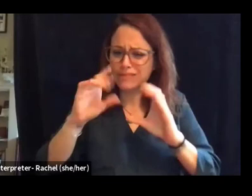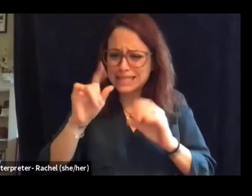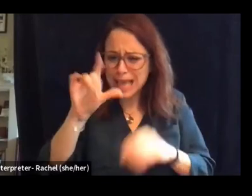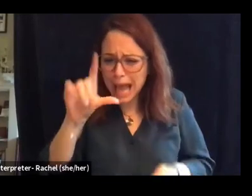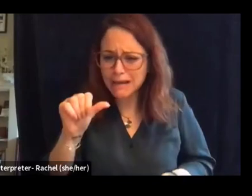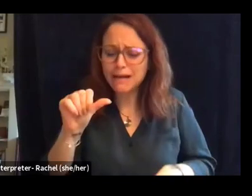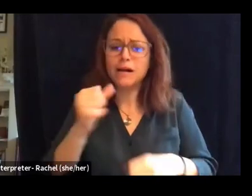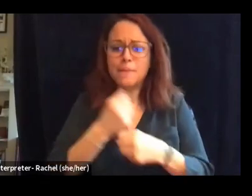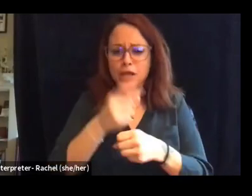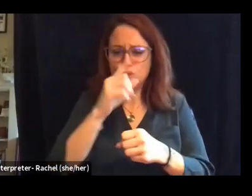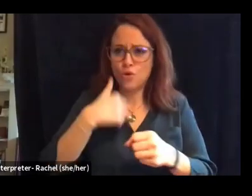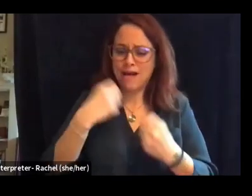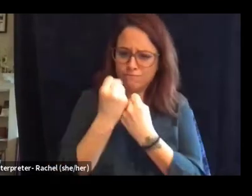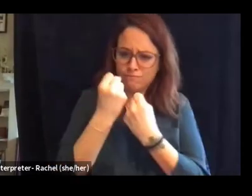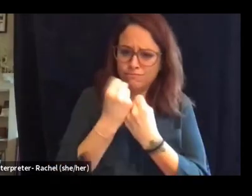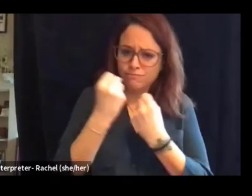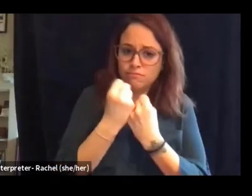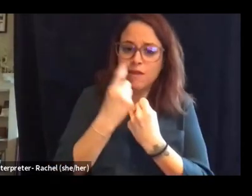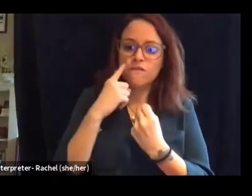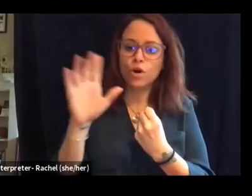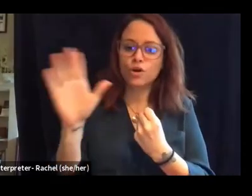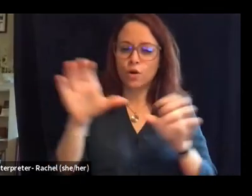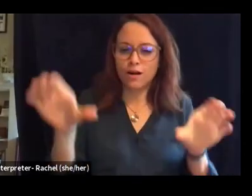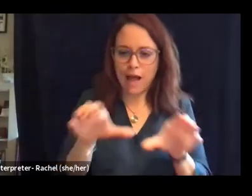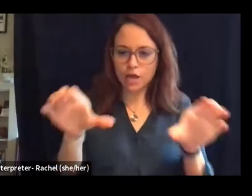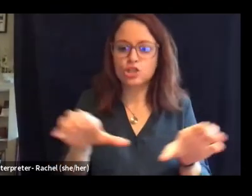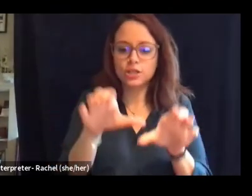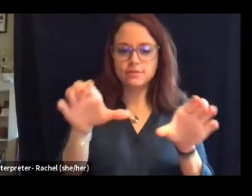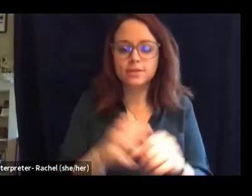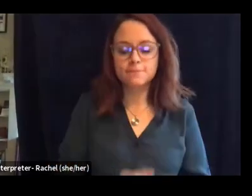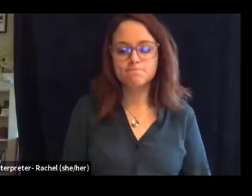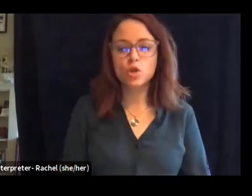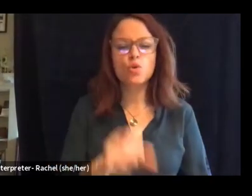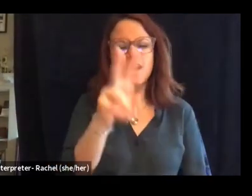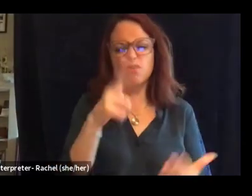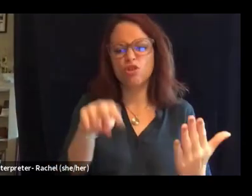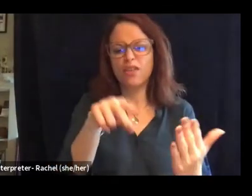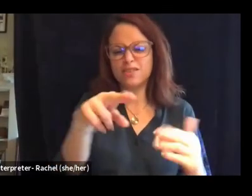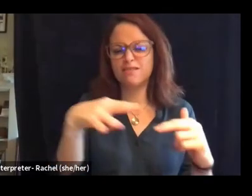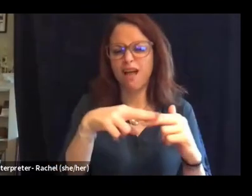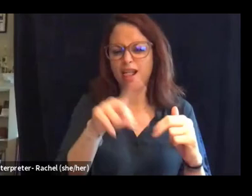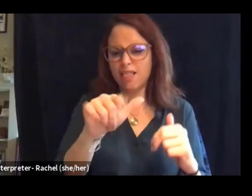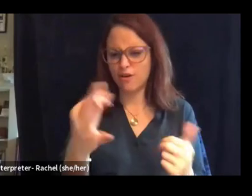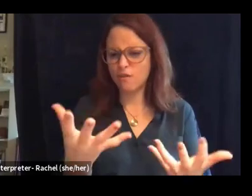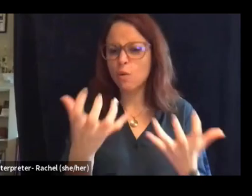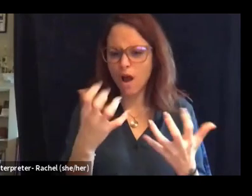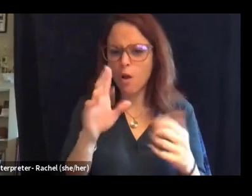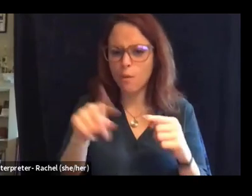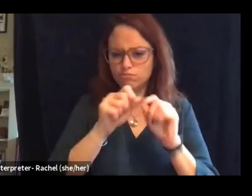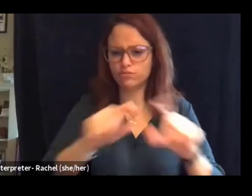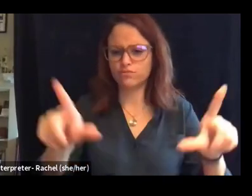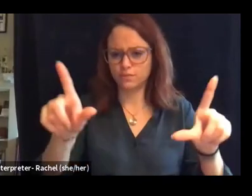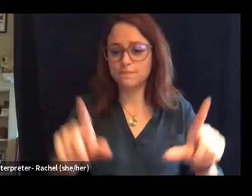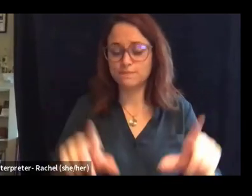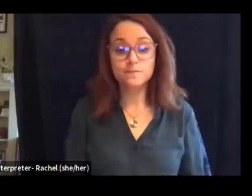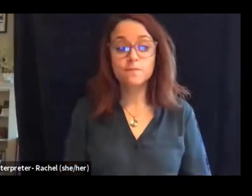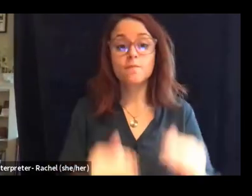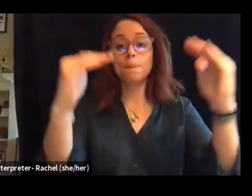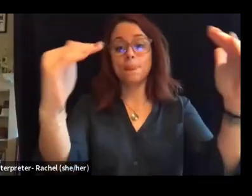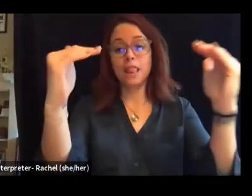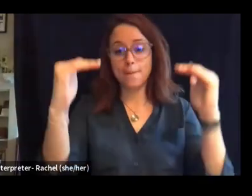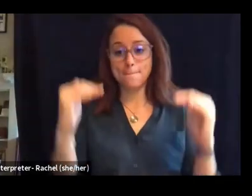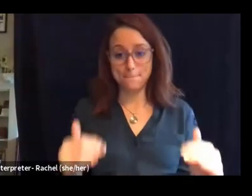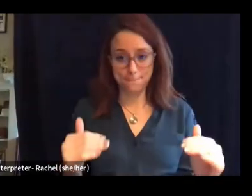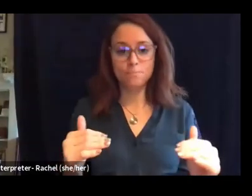be in it so you can refer back to it at some later time. So let's take a look at, you know, how this kind of applies